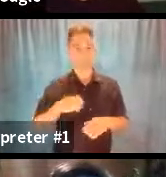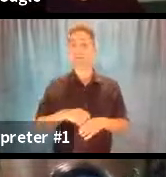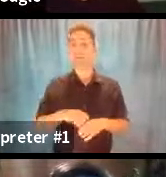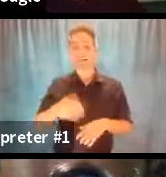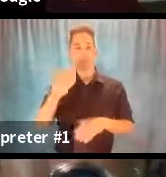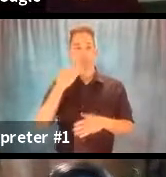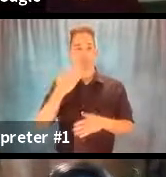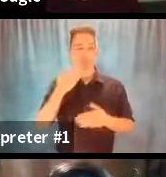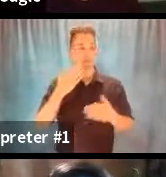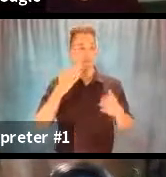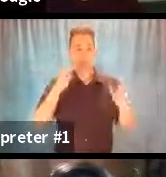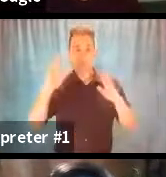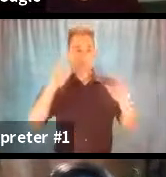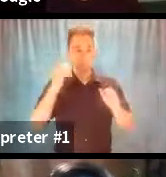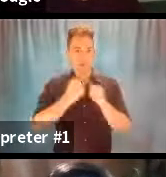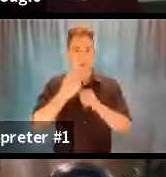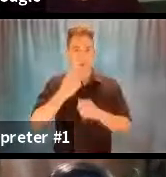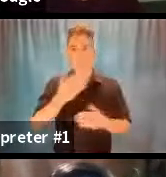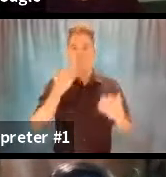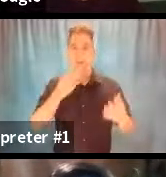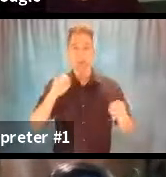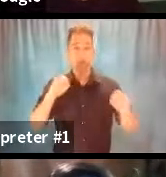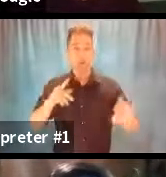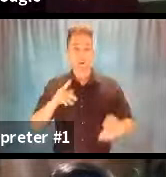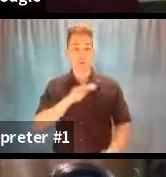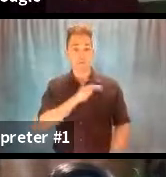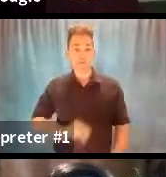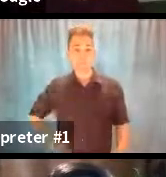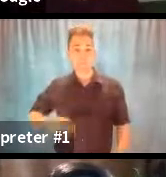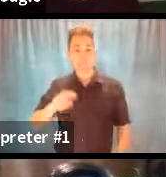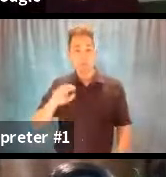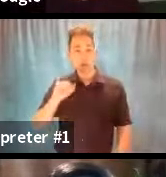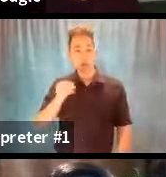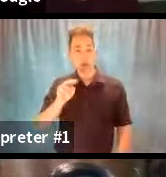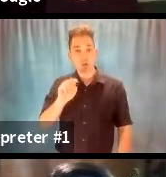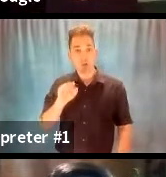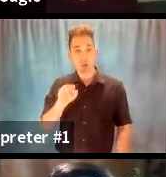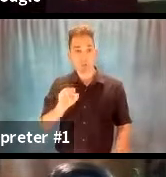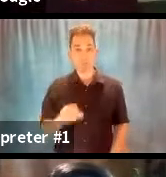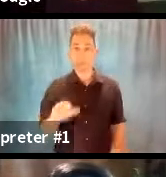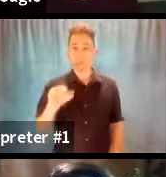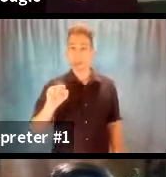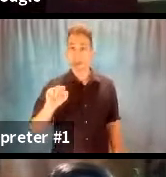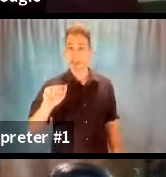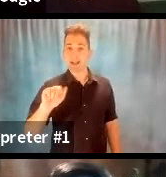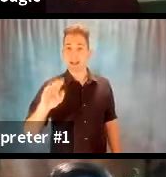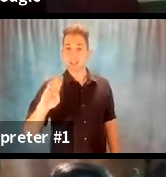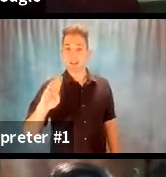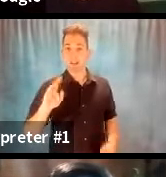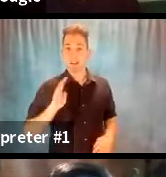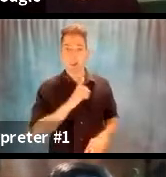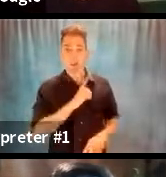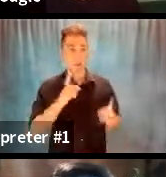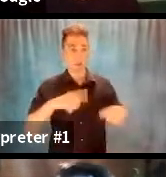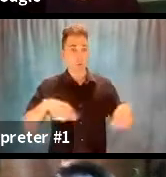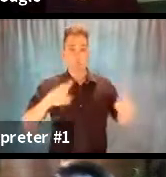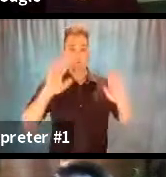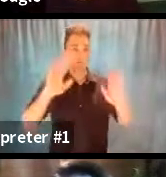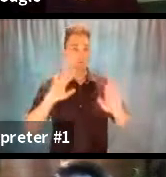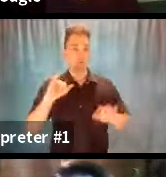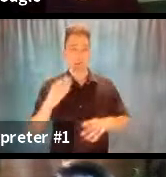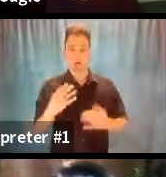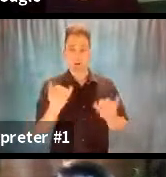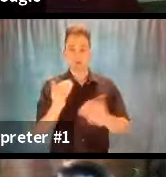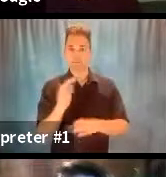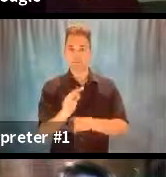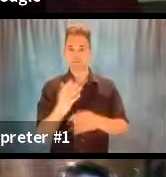everyone. Thank you for this opportunity, Mayor Jones, and to the SAB board. You all have done a wonderful job this evening. And again, thank you. I'd like to begin